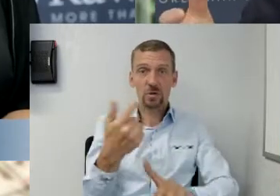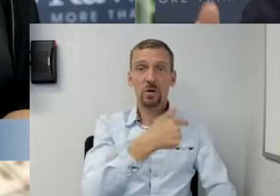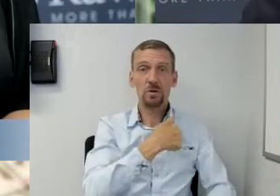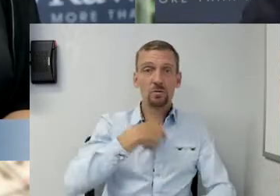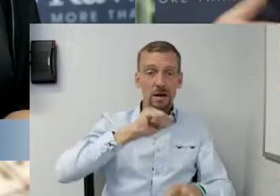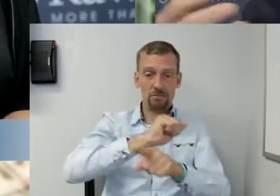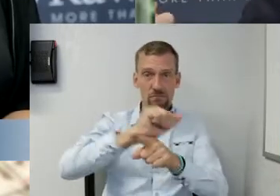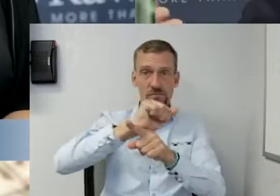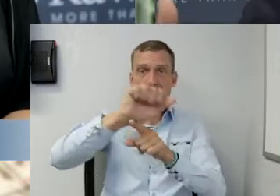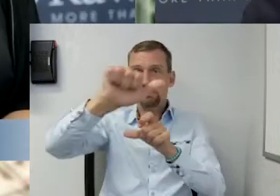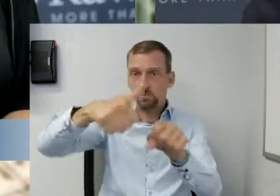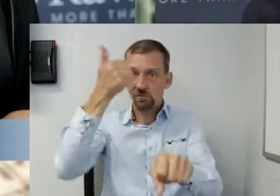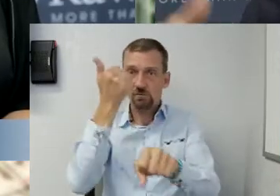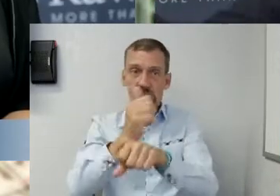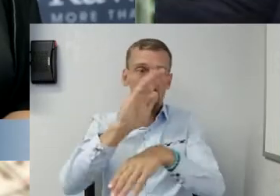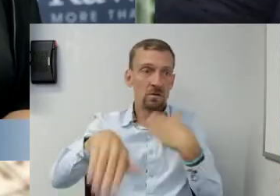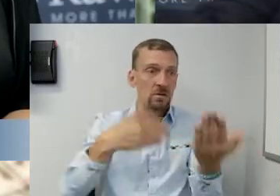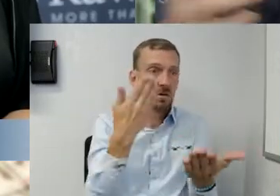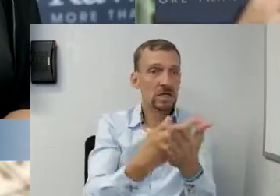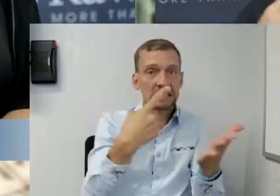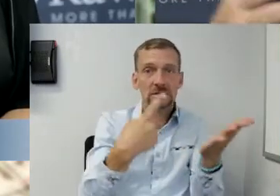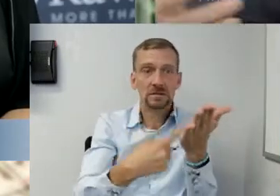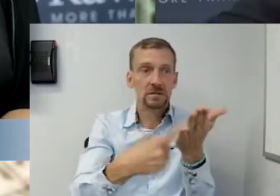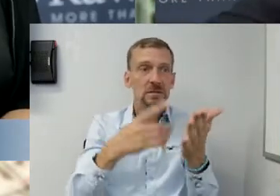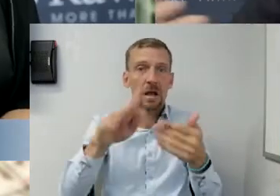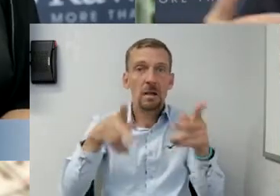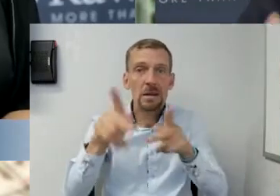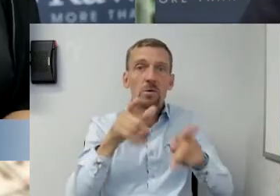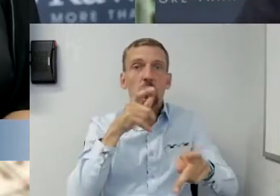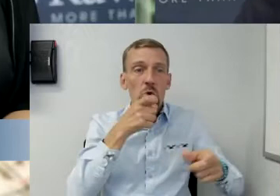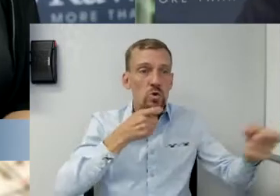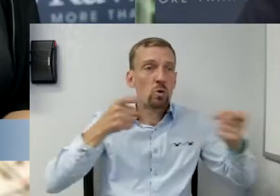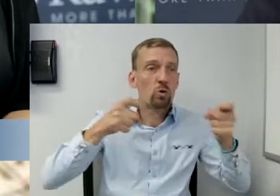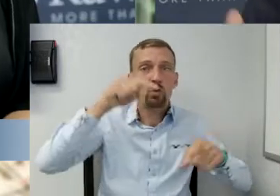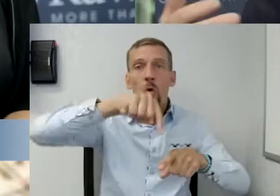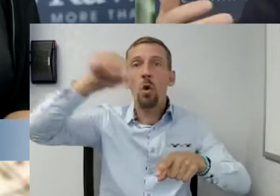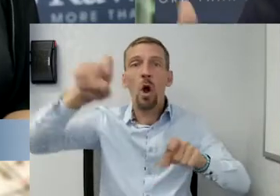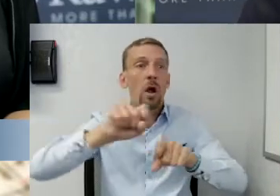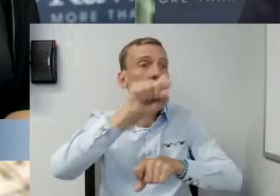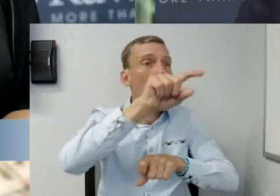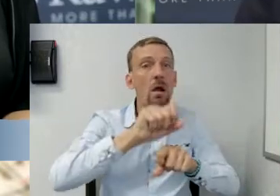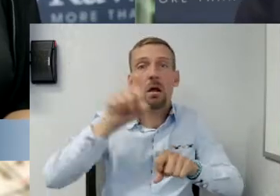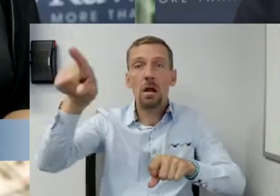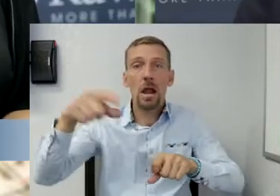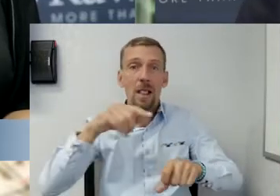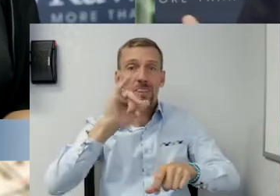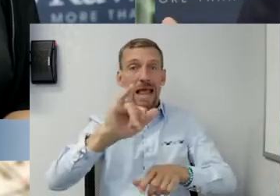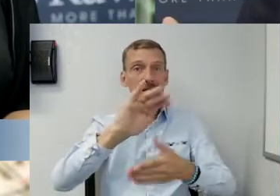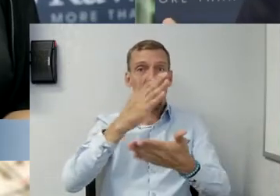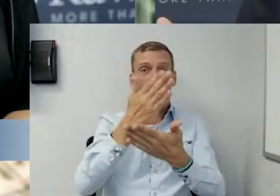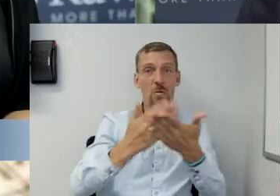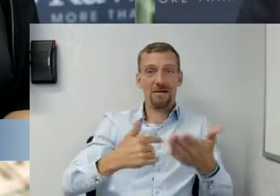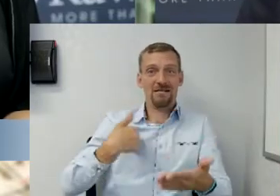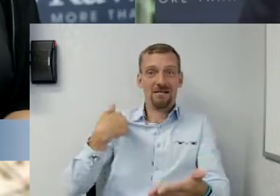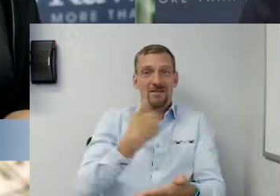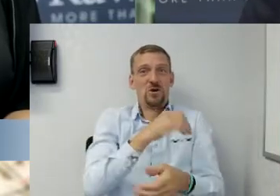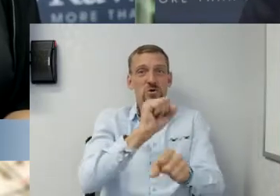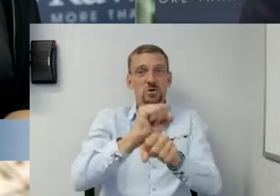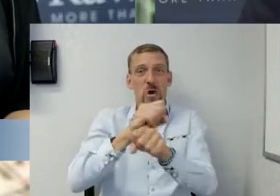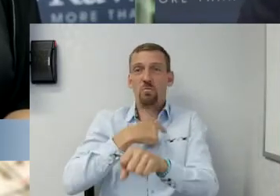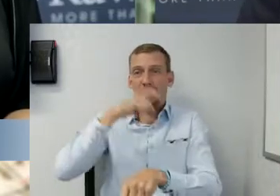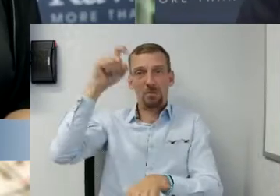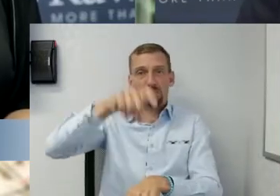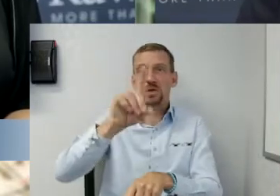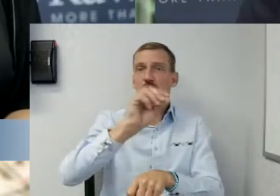command center, deploying all these resources, calling in people. That's just what we do all the time. All hospitals are required to